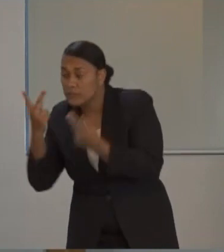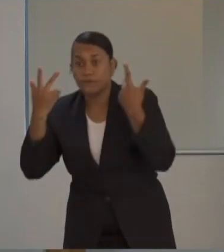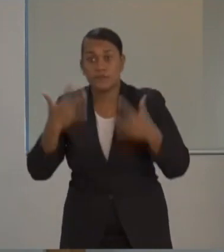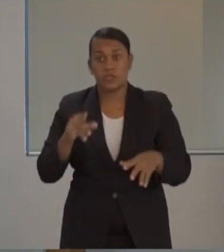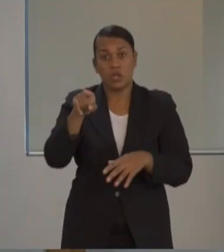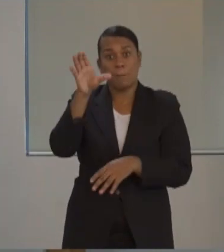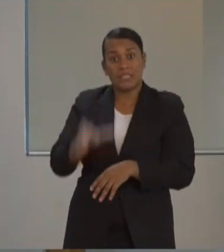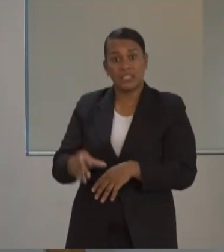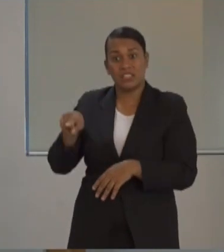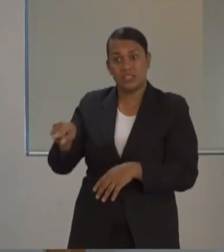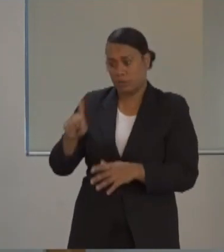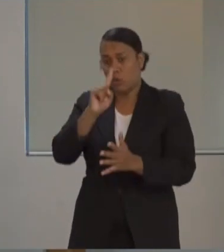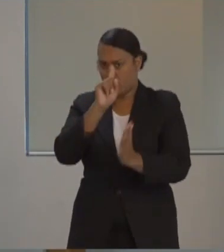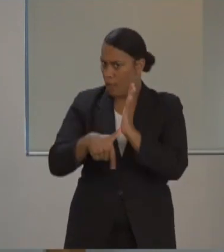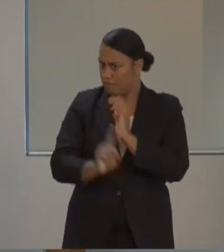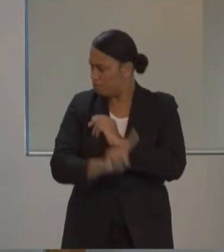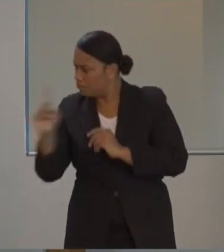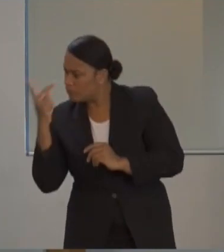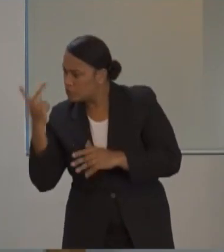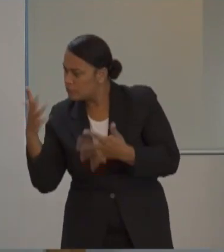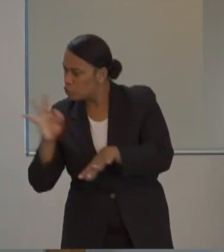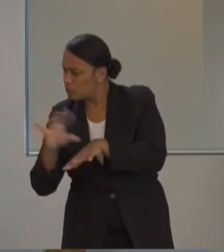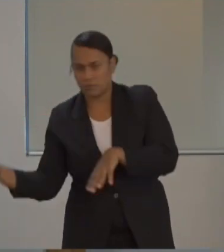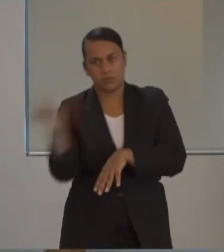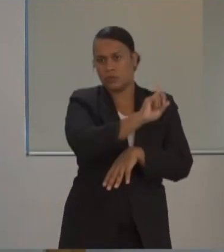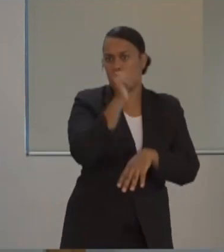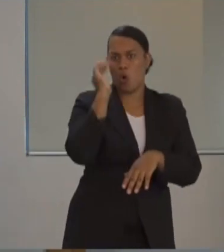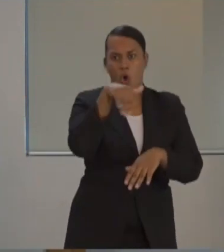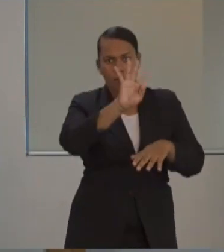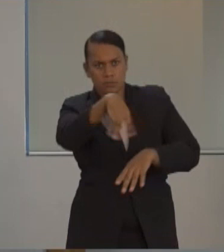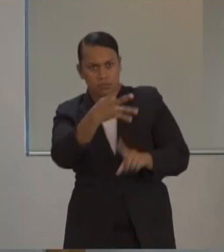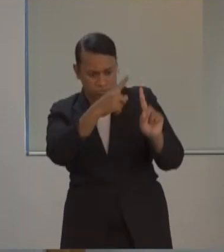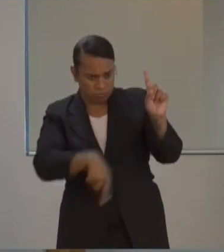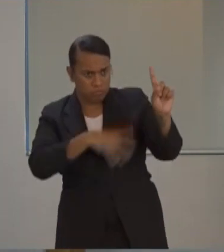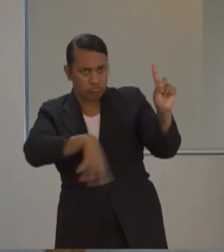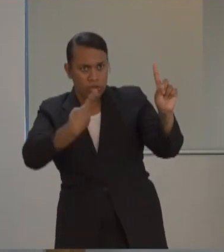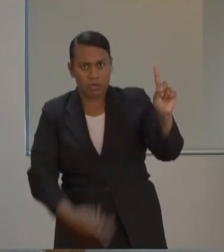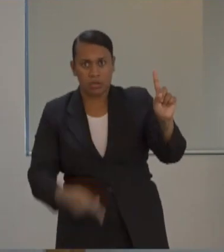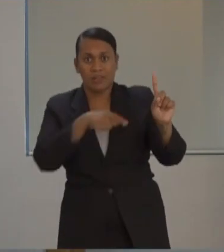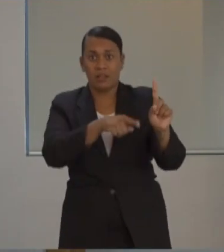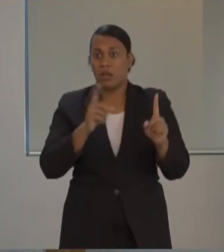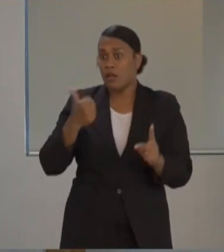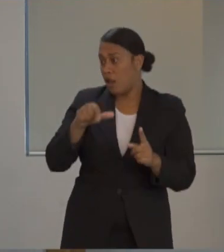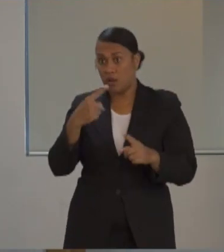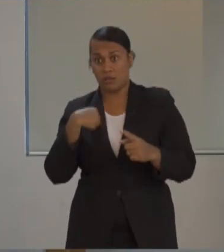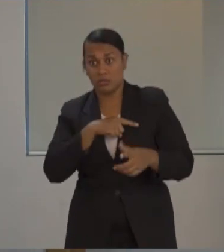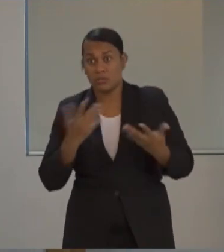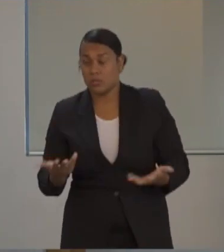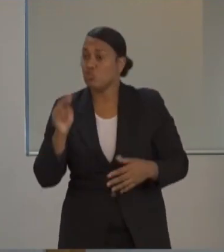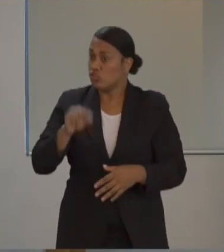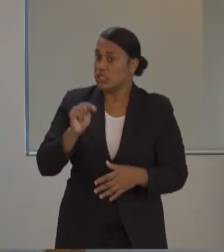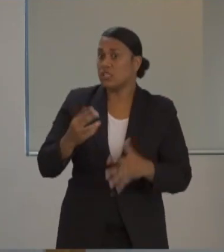we need to be health checked prior to entry. Our standing ban on visitations to isolation wards and facilities